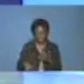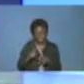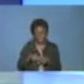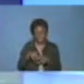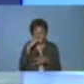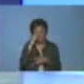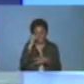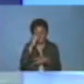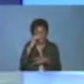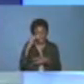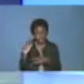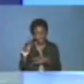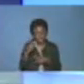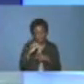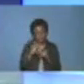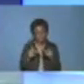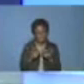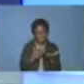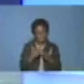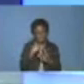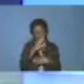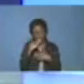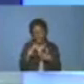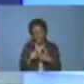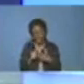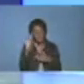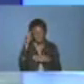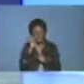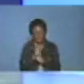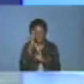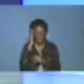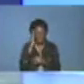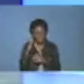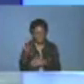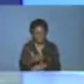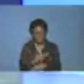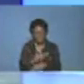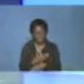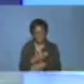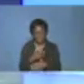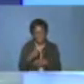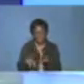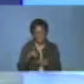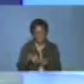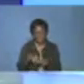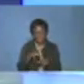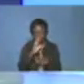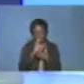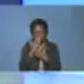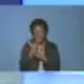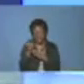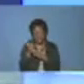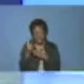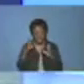all public servants will welcome incremental increases, especially before the holiday season. That said, the government